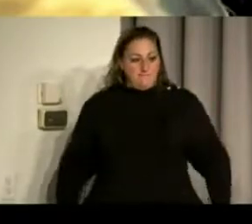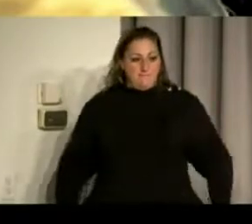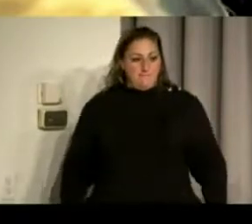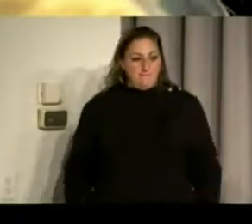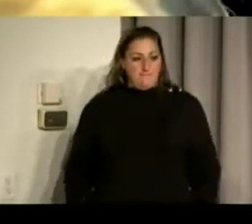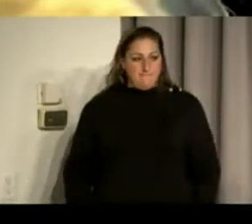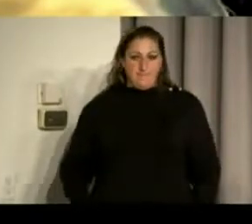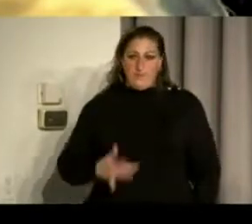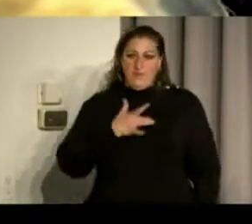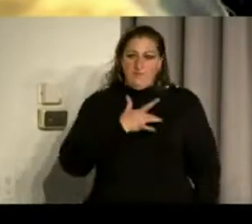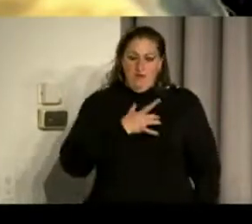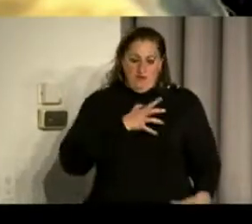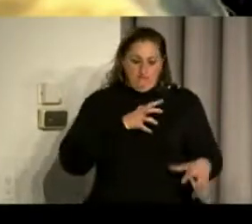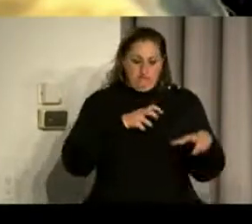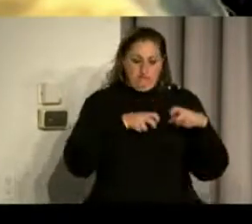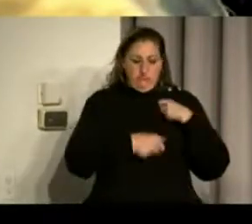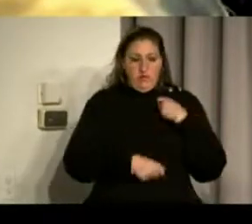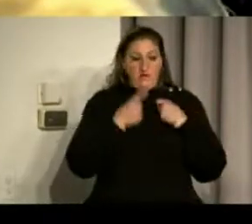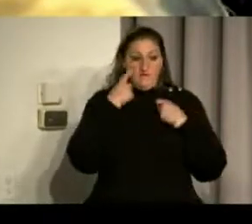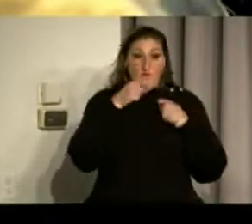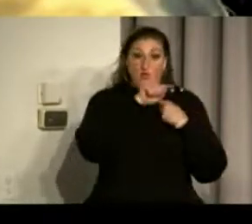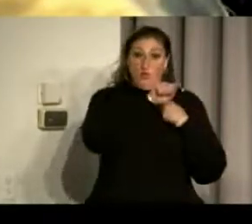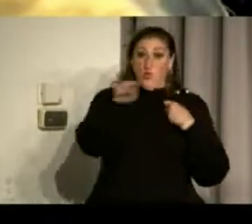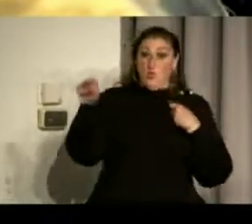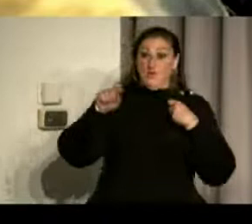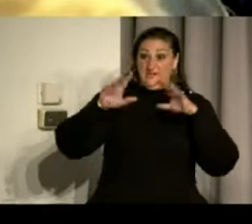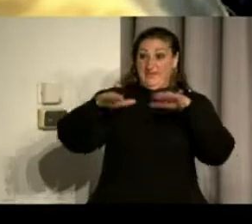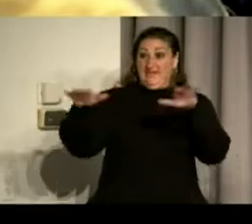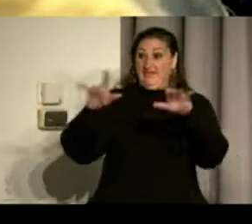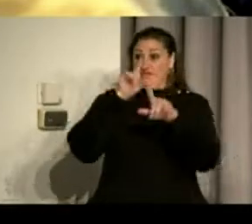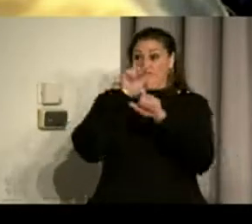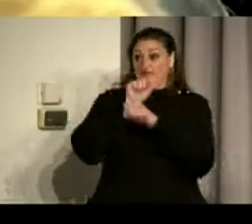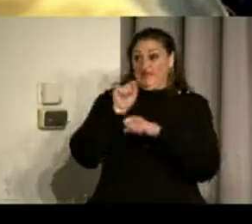And my heart hurt for those kids.